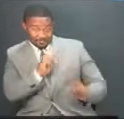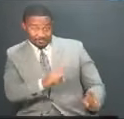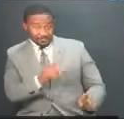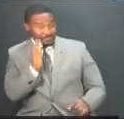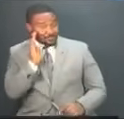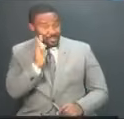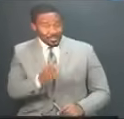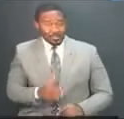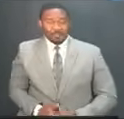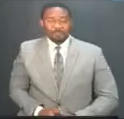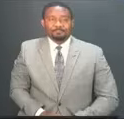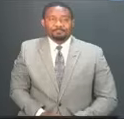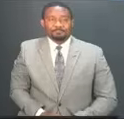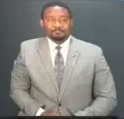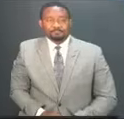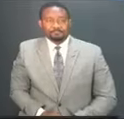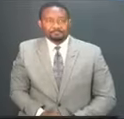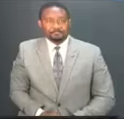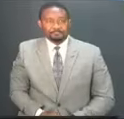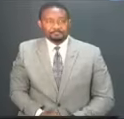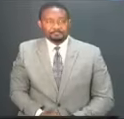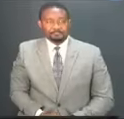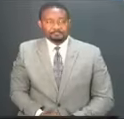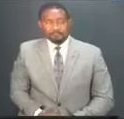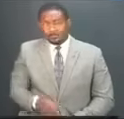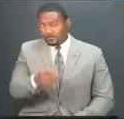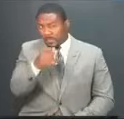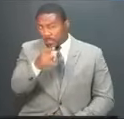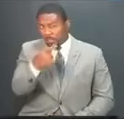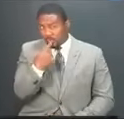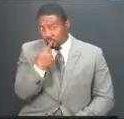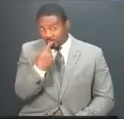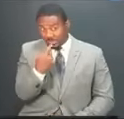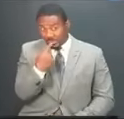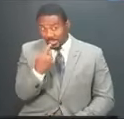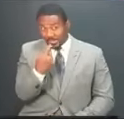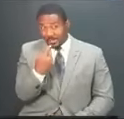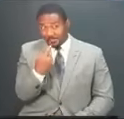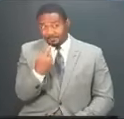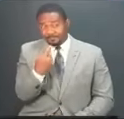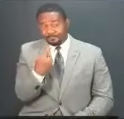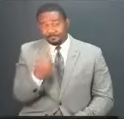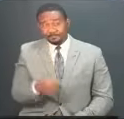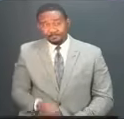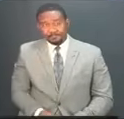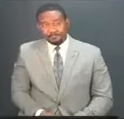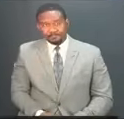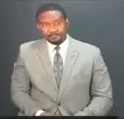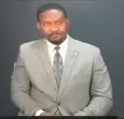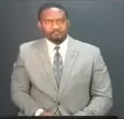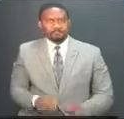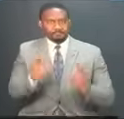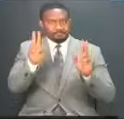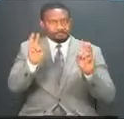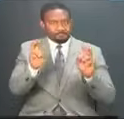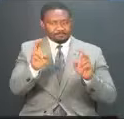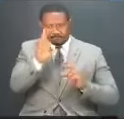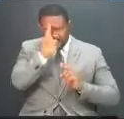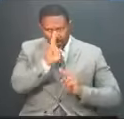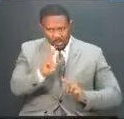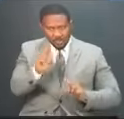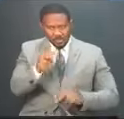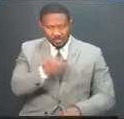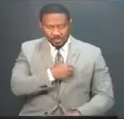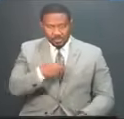Speaker, you indicated on that day that, honorable members, on